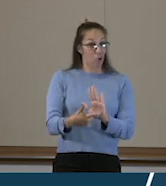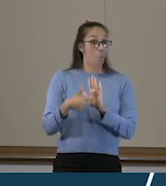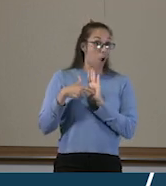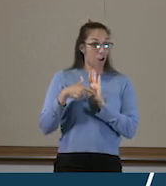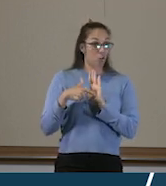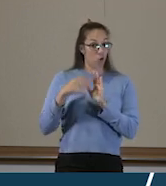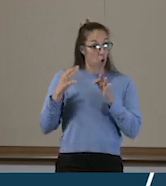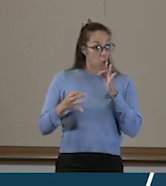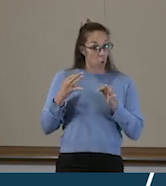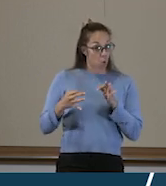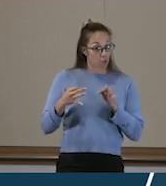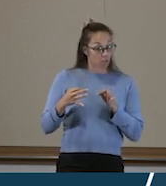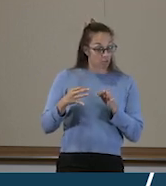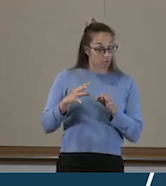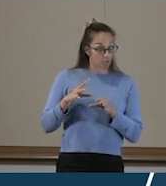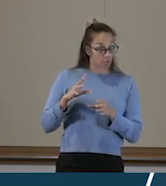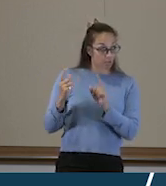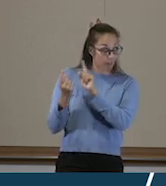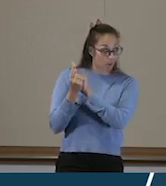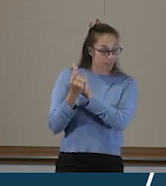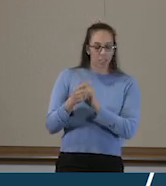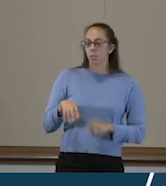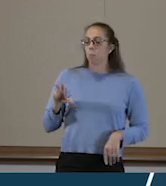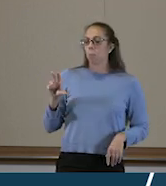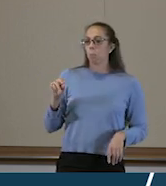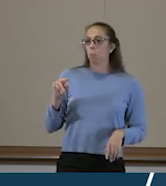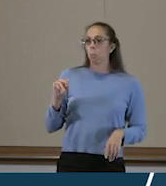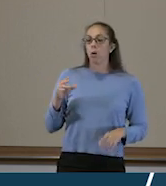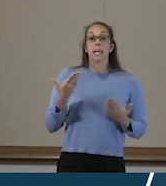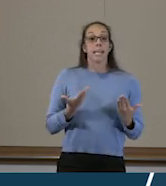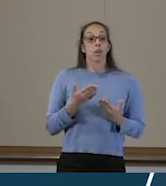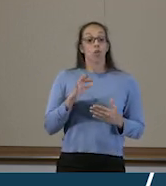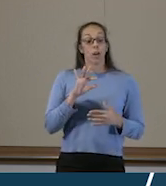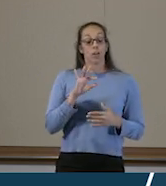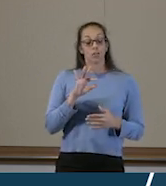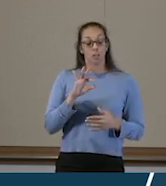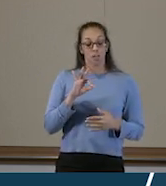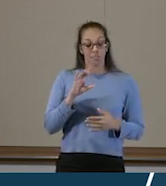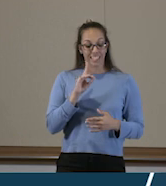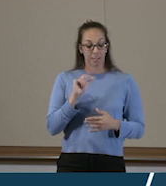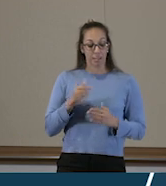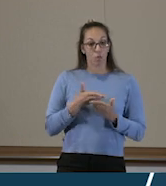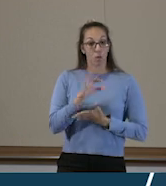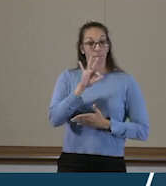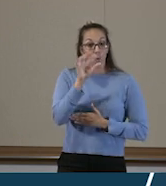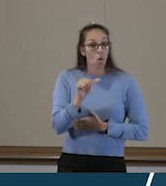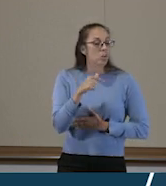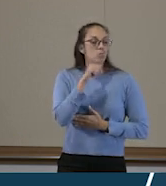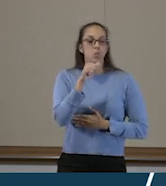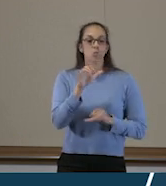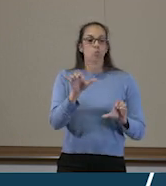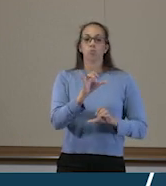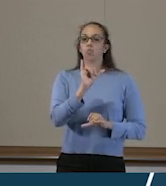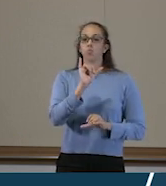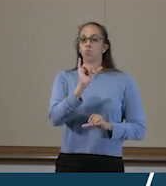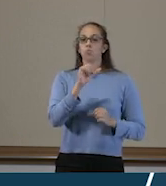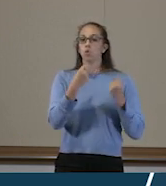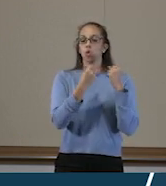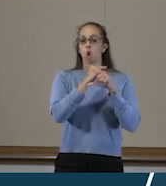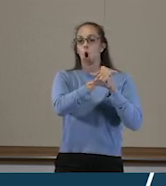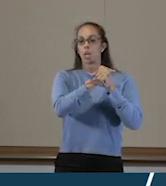involvement? No, we at Disability Rights Florida do not do guardian advocacy. We do not do guardian advocacy.